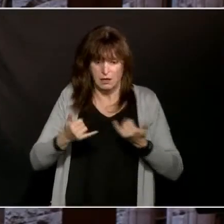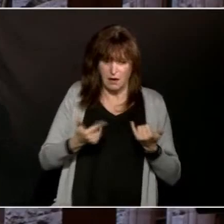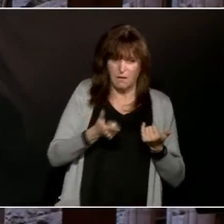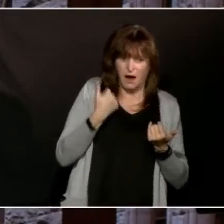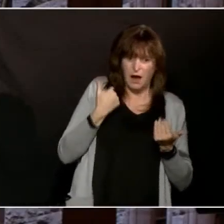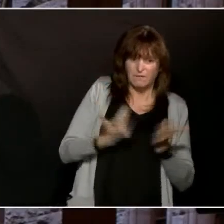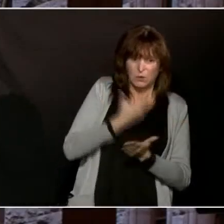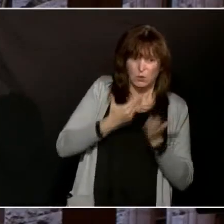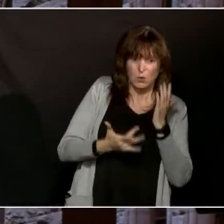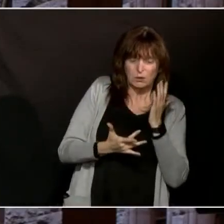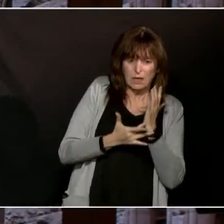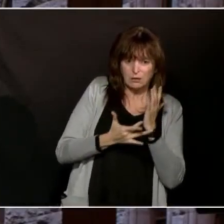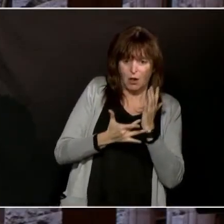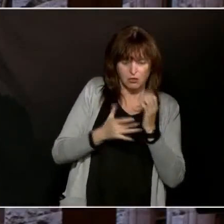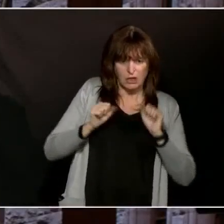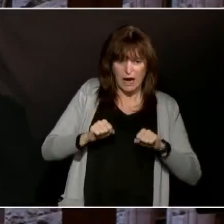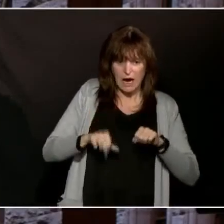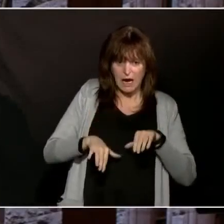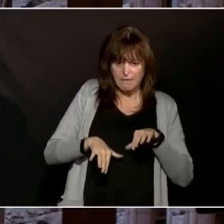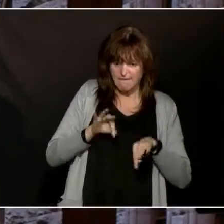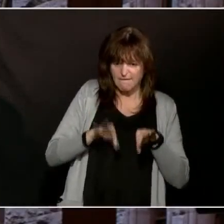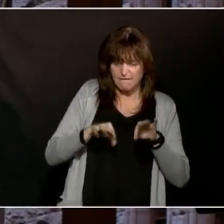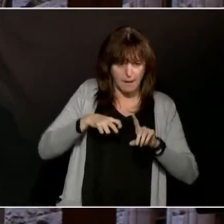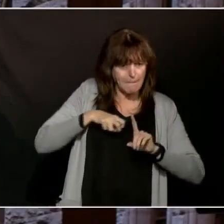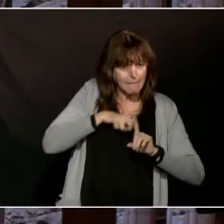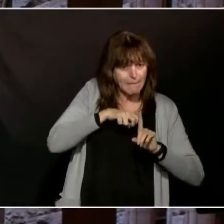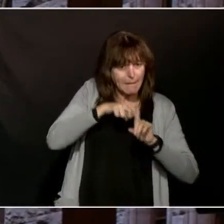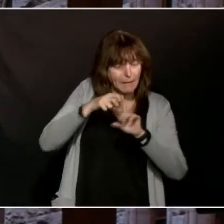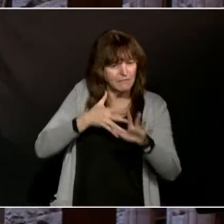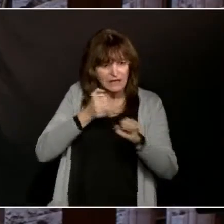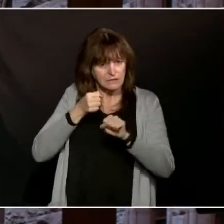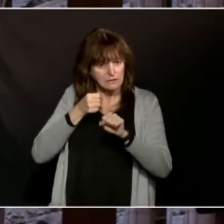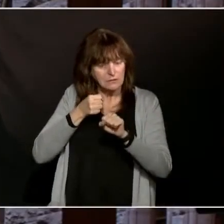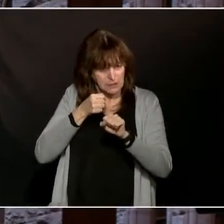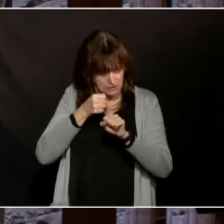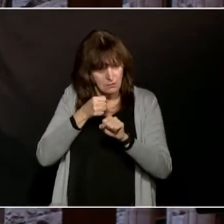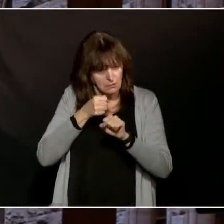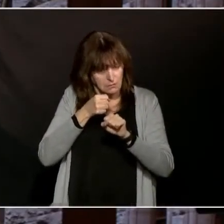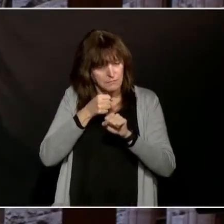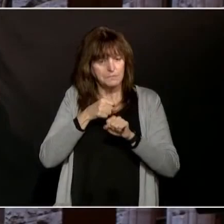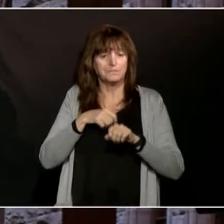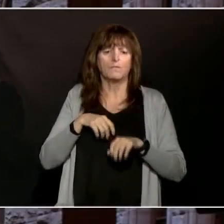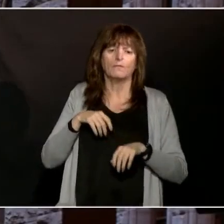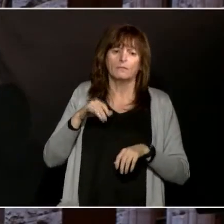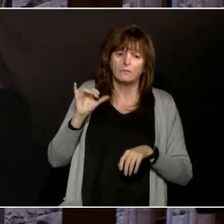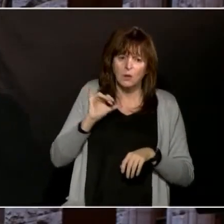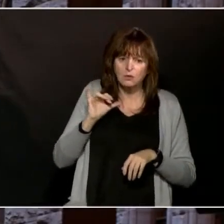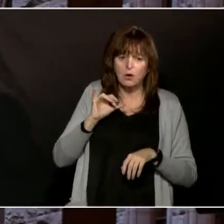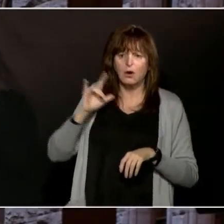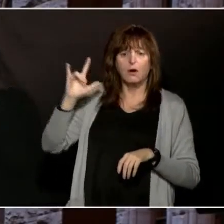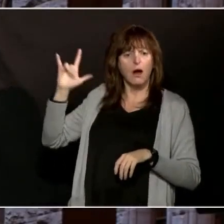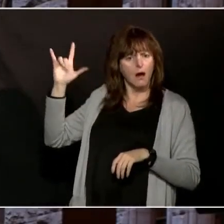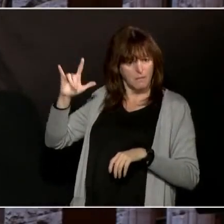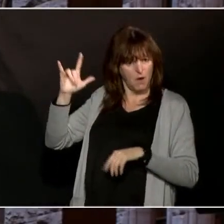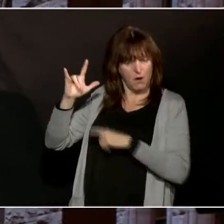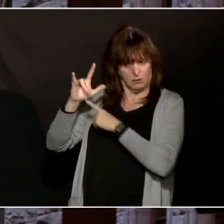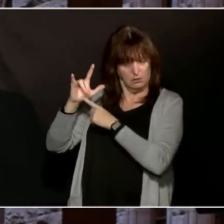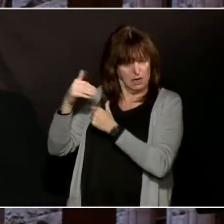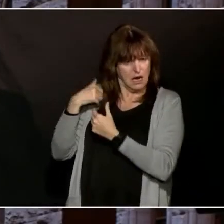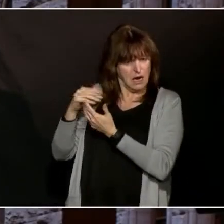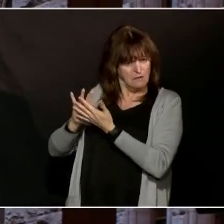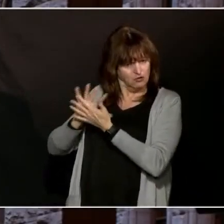closer to real-time assessment of that. We're also, any positive identified at our airport screening program are also being moved